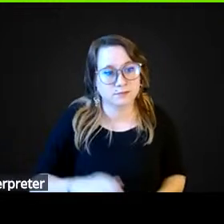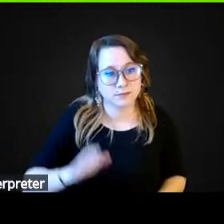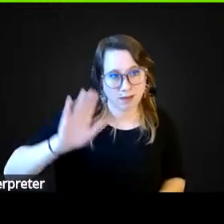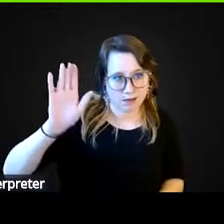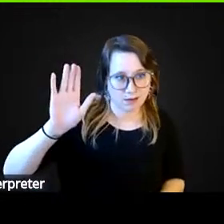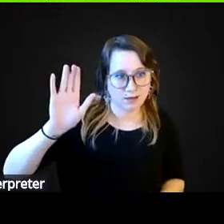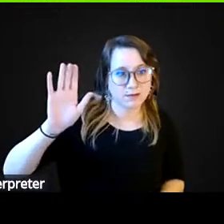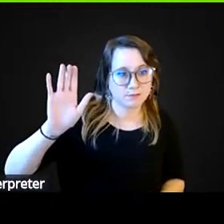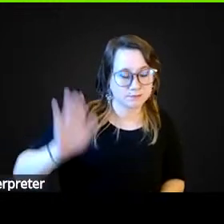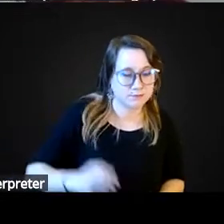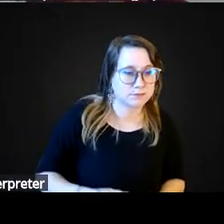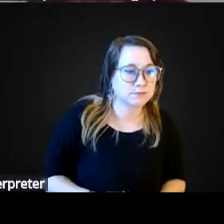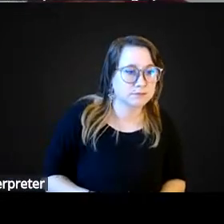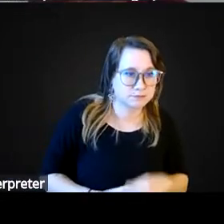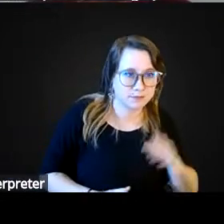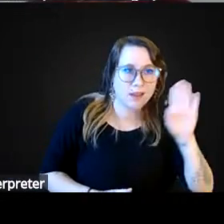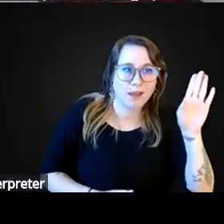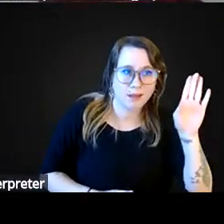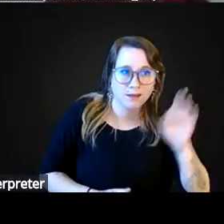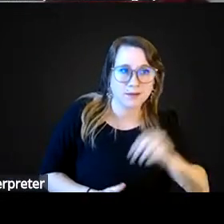Aye. Aye.